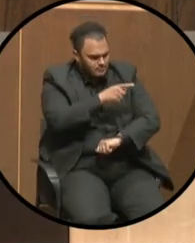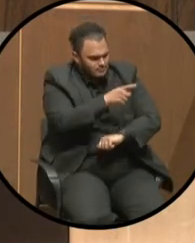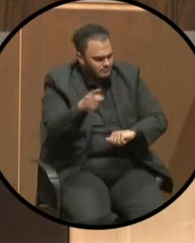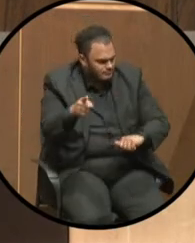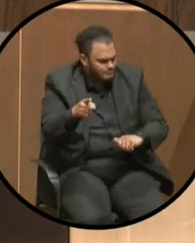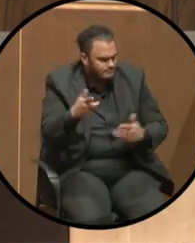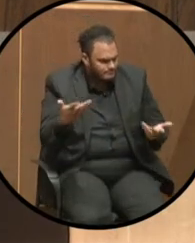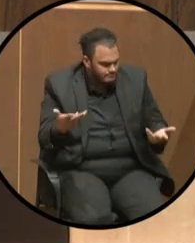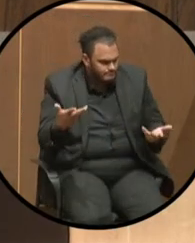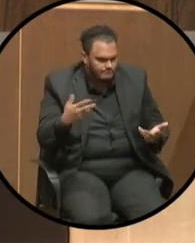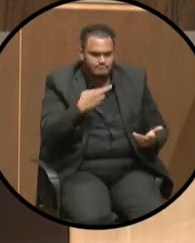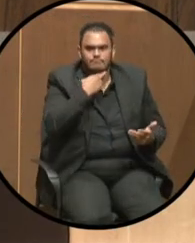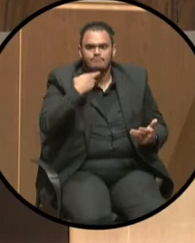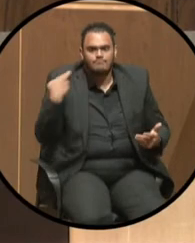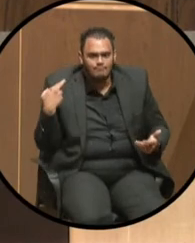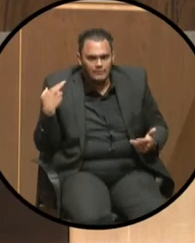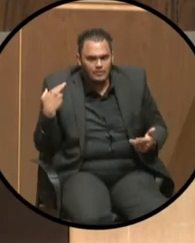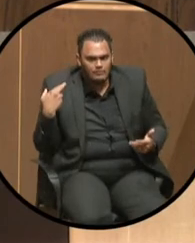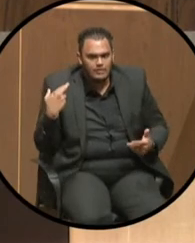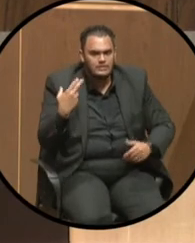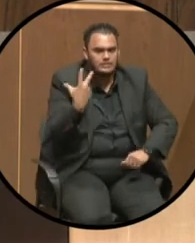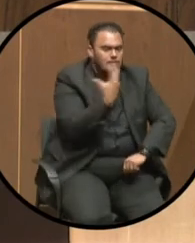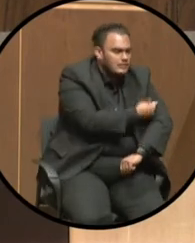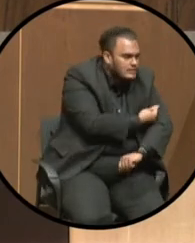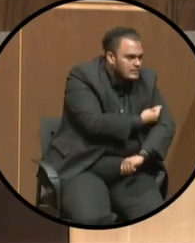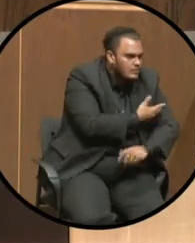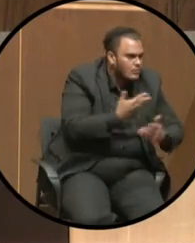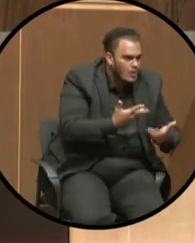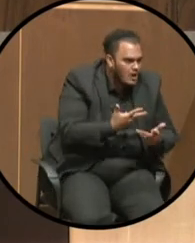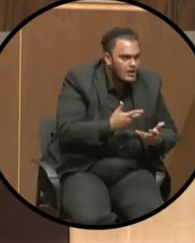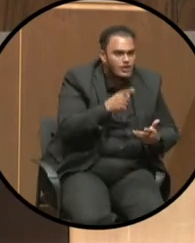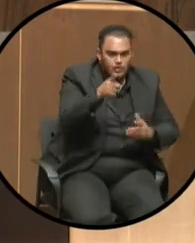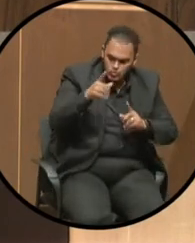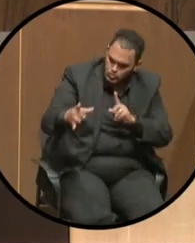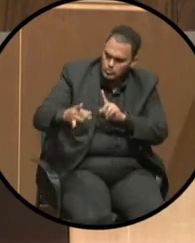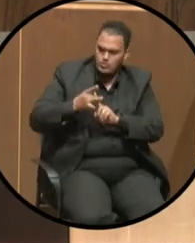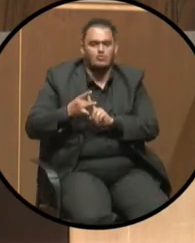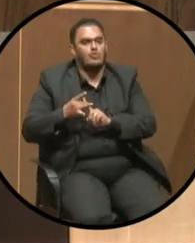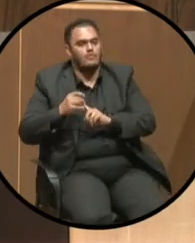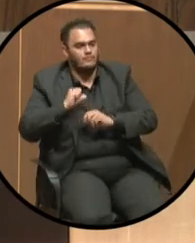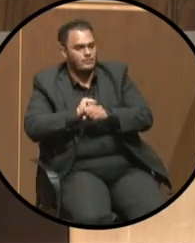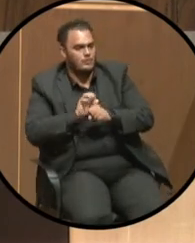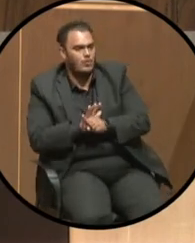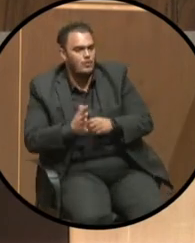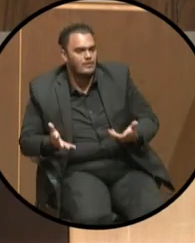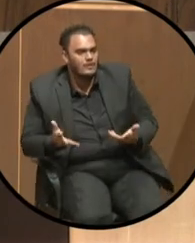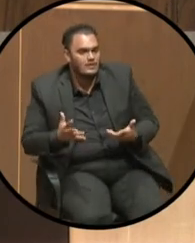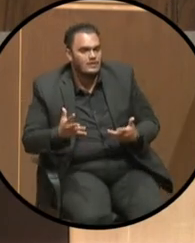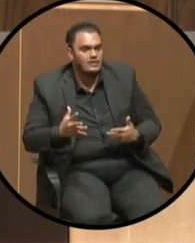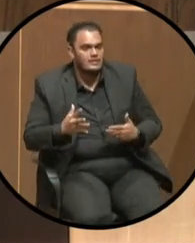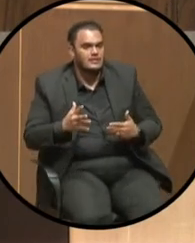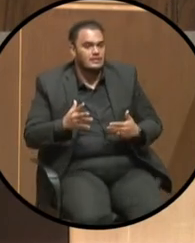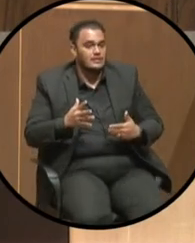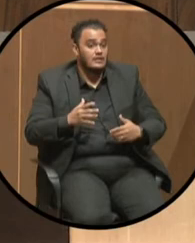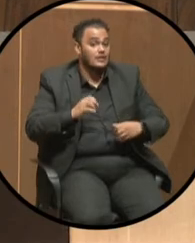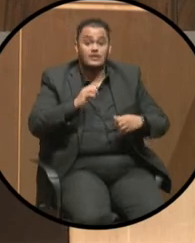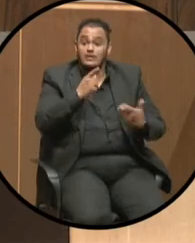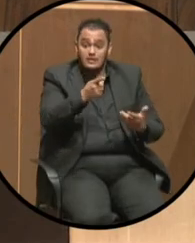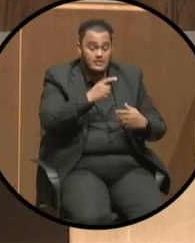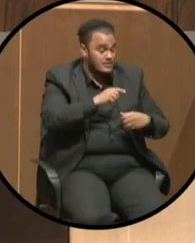it's riskier to not get the vaccine and to get COVID. The vaccine isn't the experiment, COVID